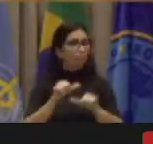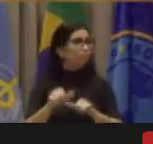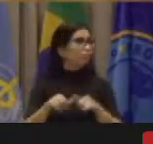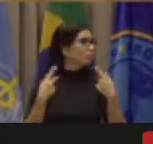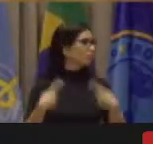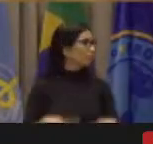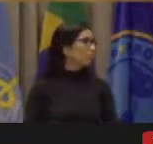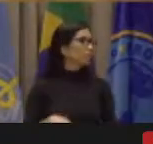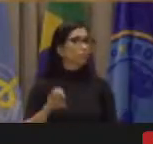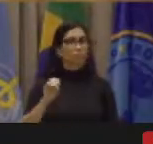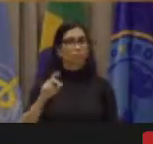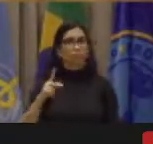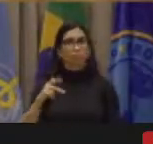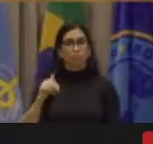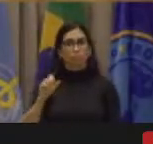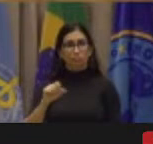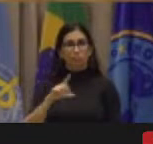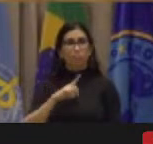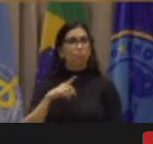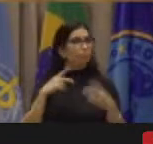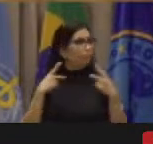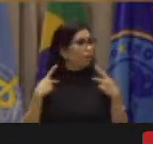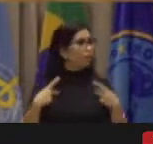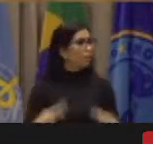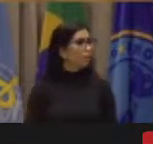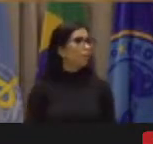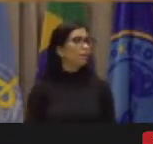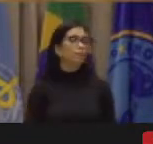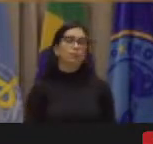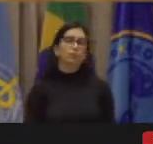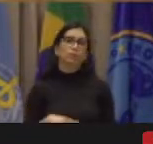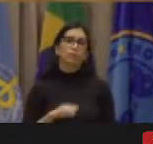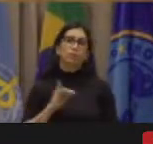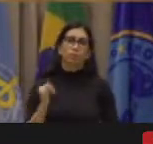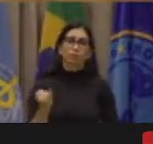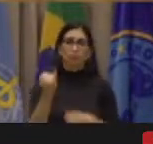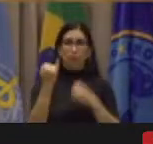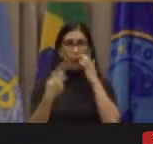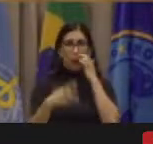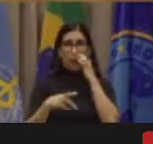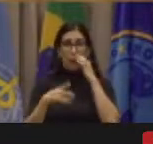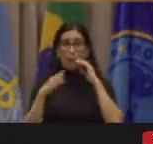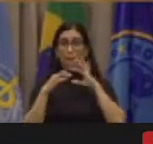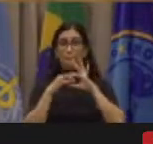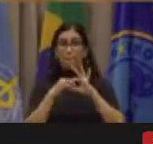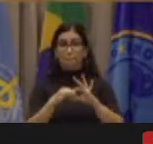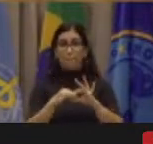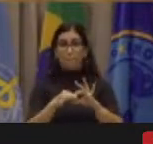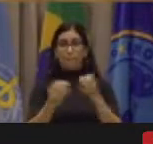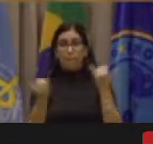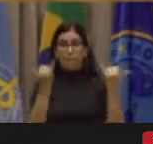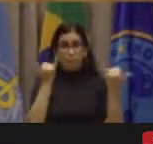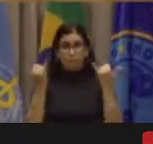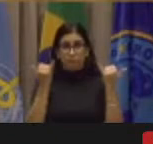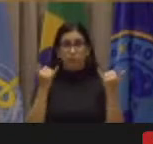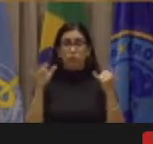can we turn this into a conduct? So it is important